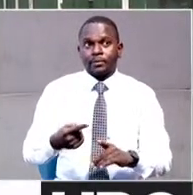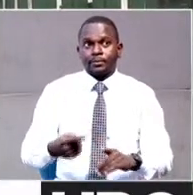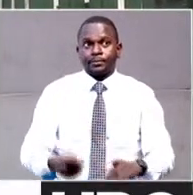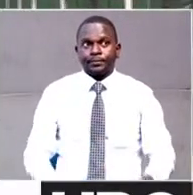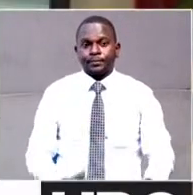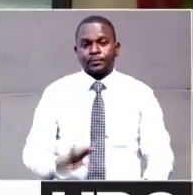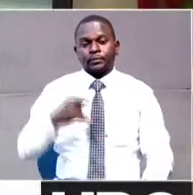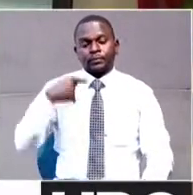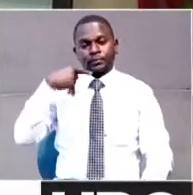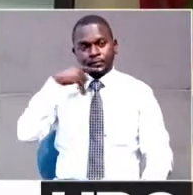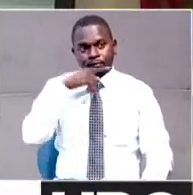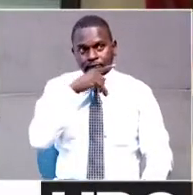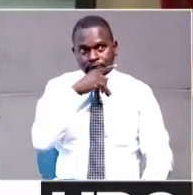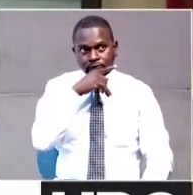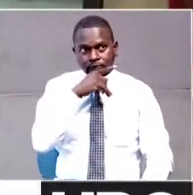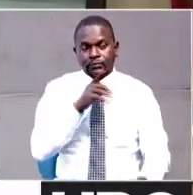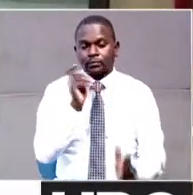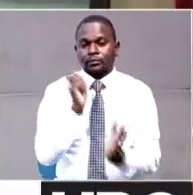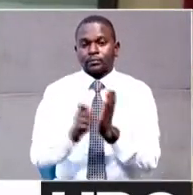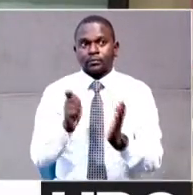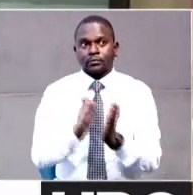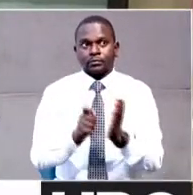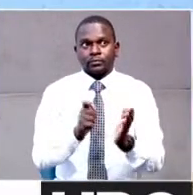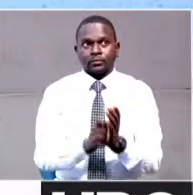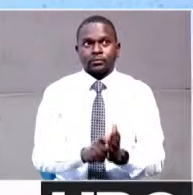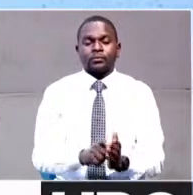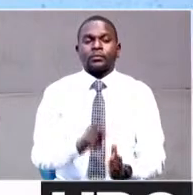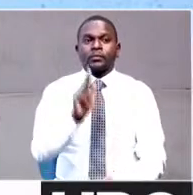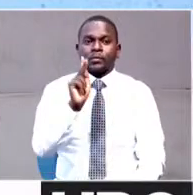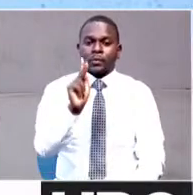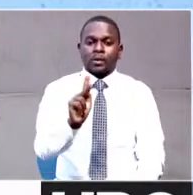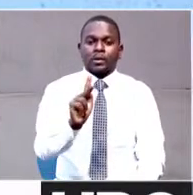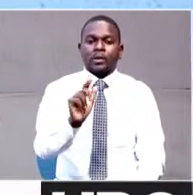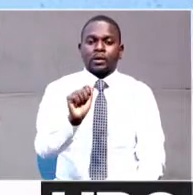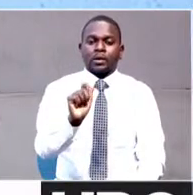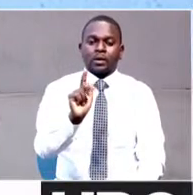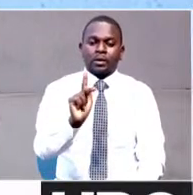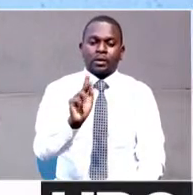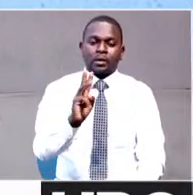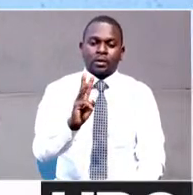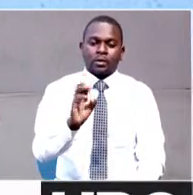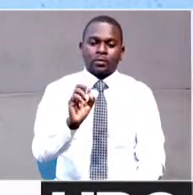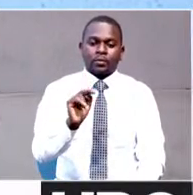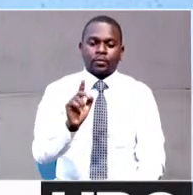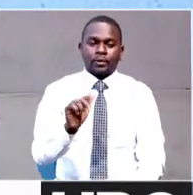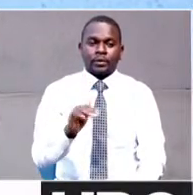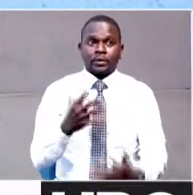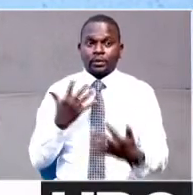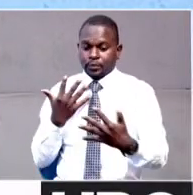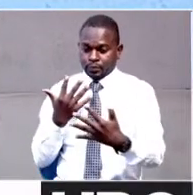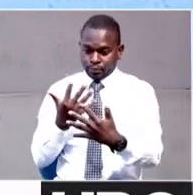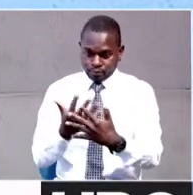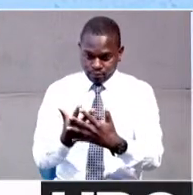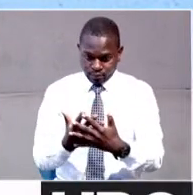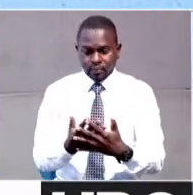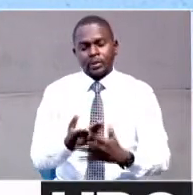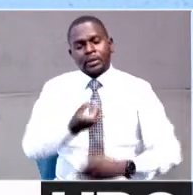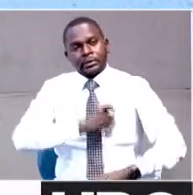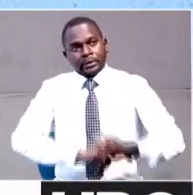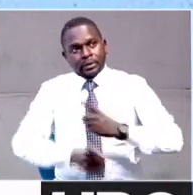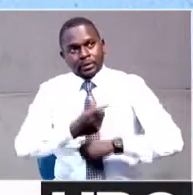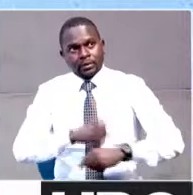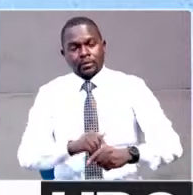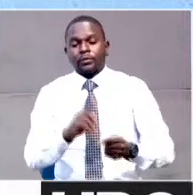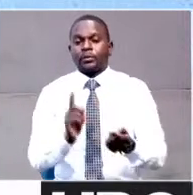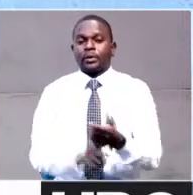Social critic and a fiction writer, Kakwenza Rukirabashaija, who is currently incarcerated in Kitalia prison, is struggling to get